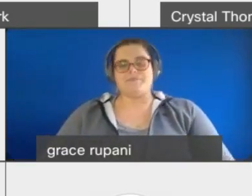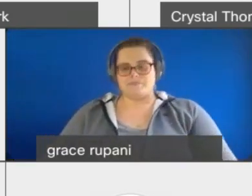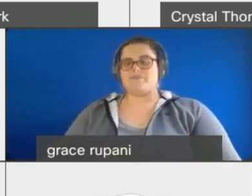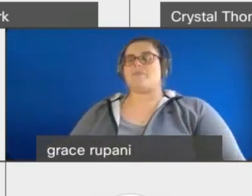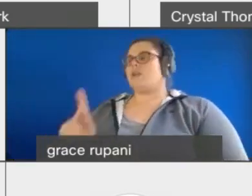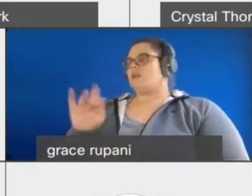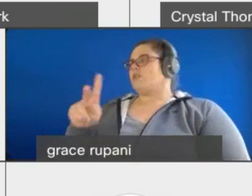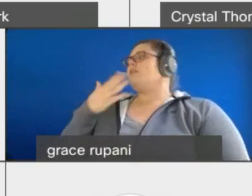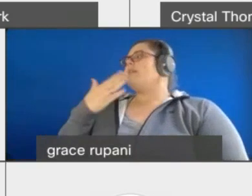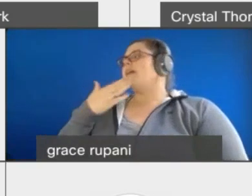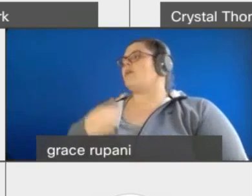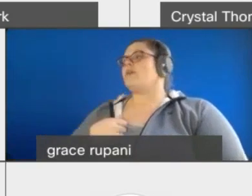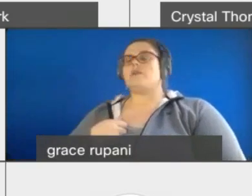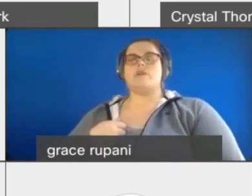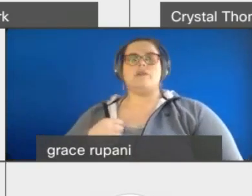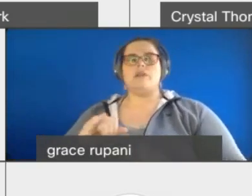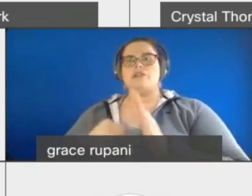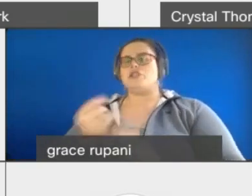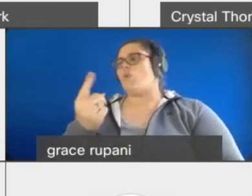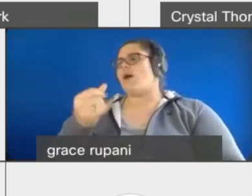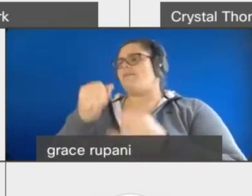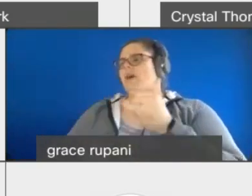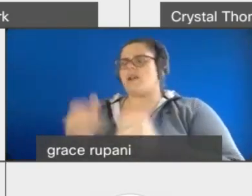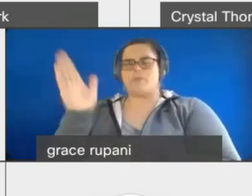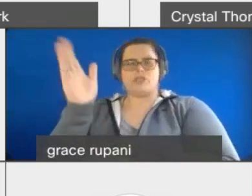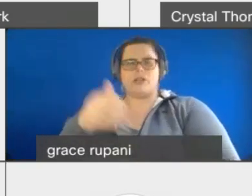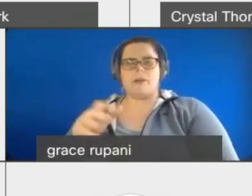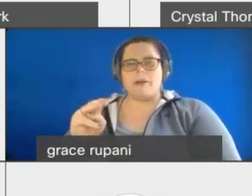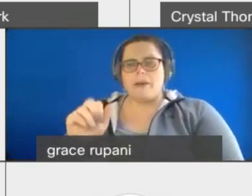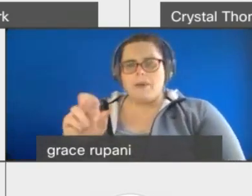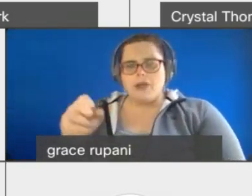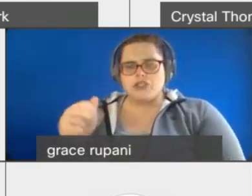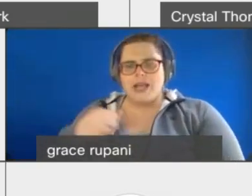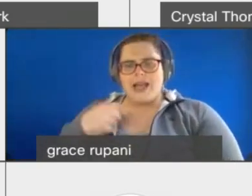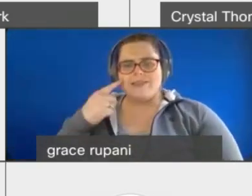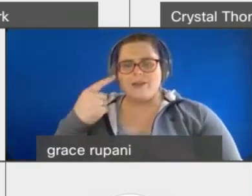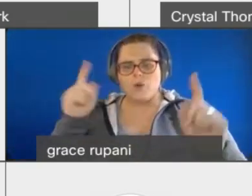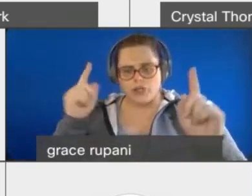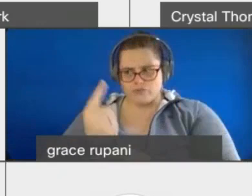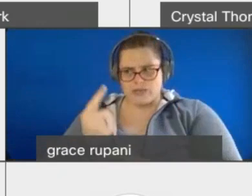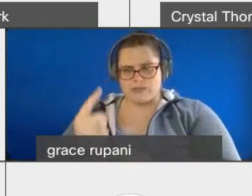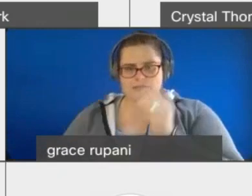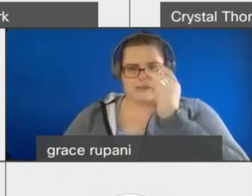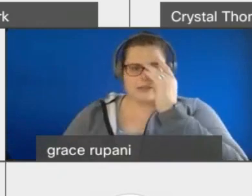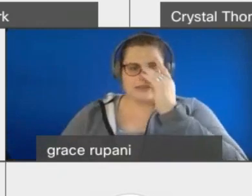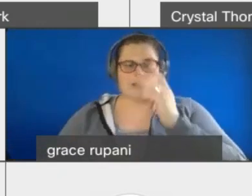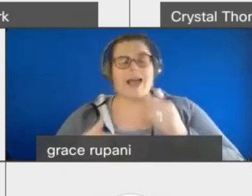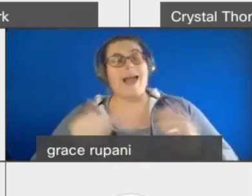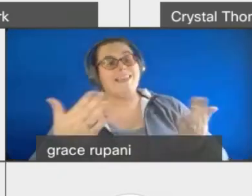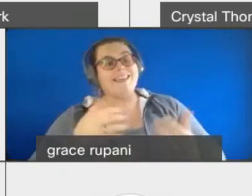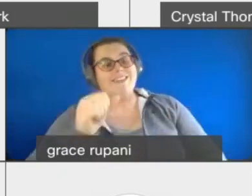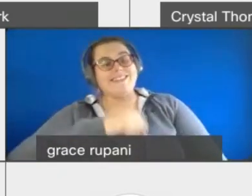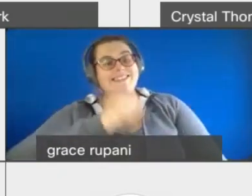much. Just one final presentation. Marcia, I think you were able to join us now from Project Redirect. I'm here.